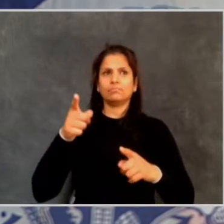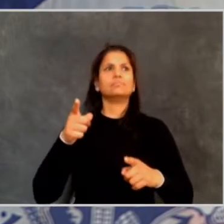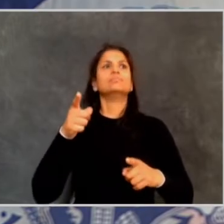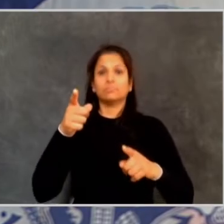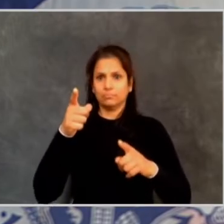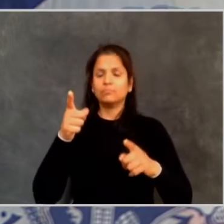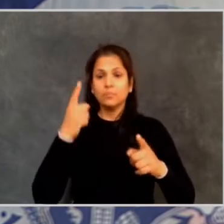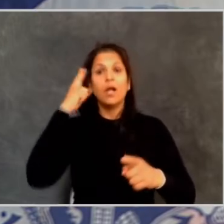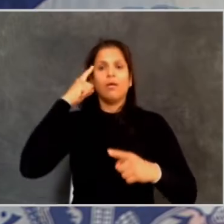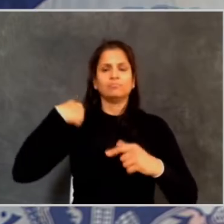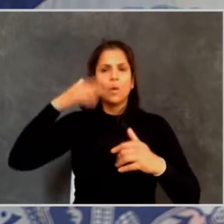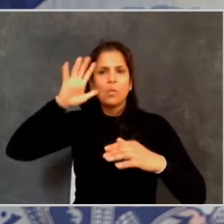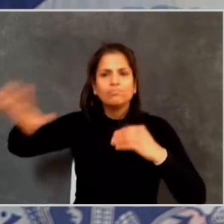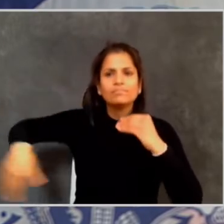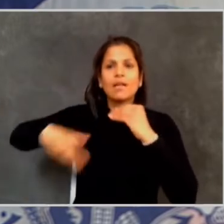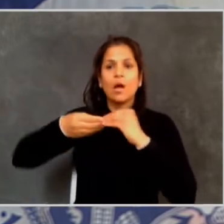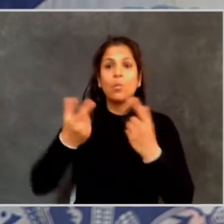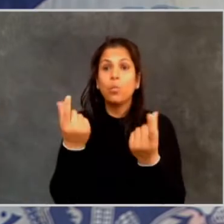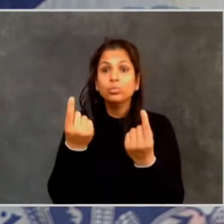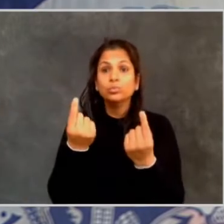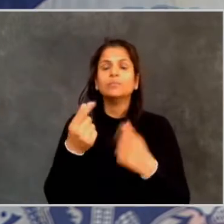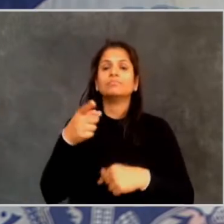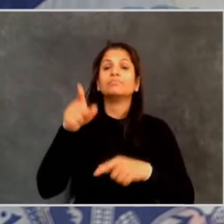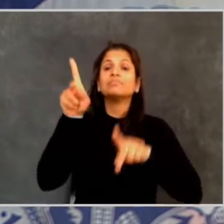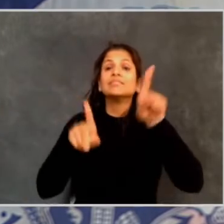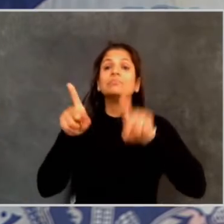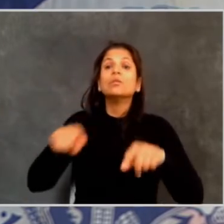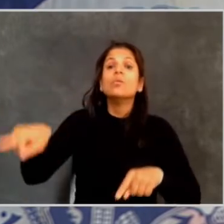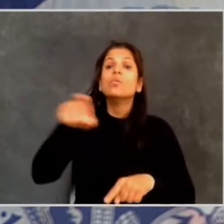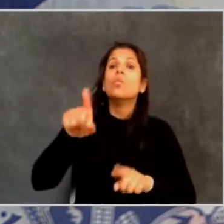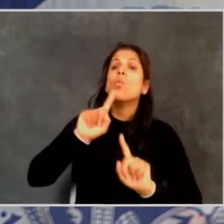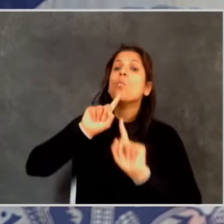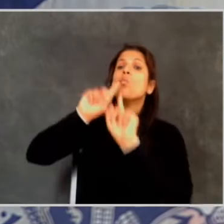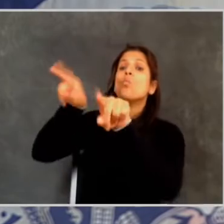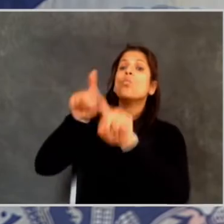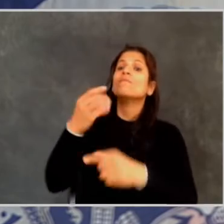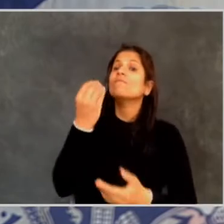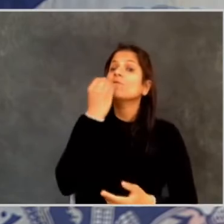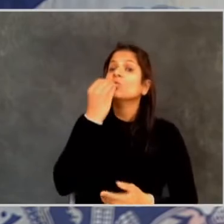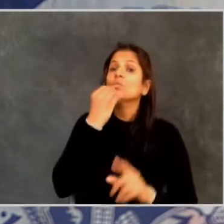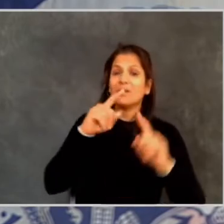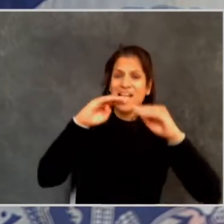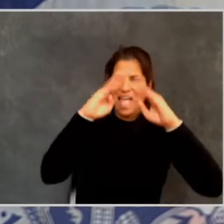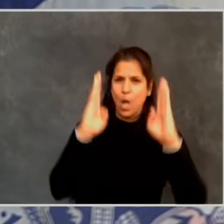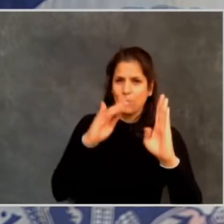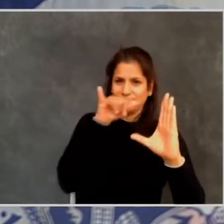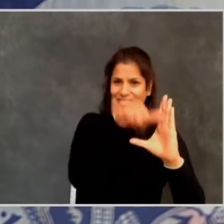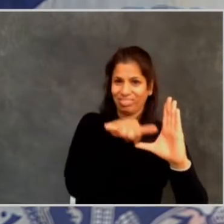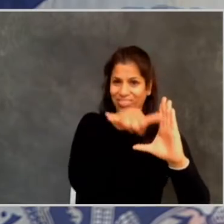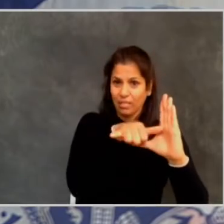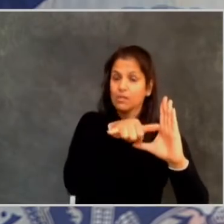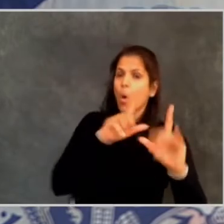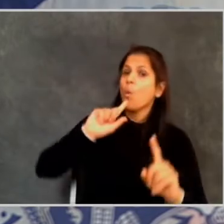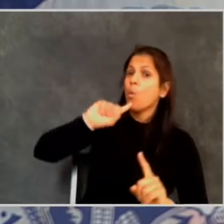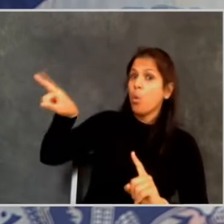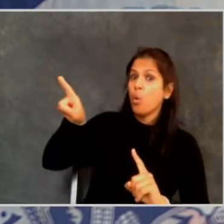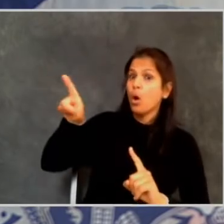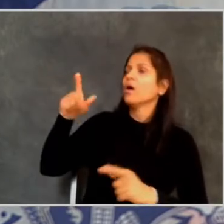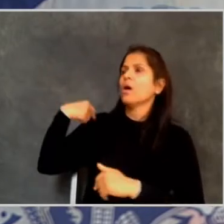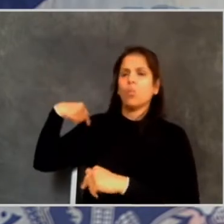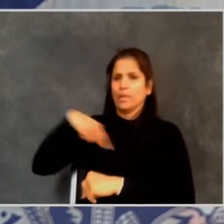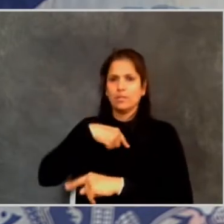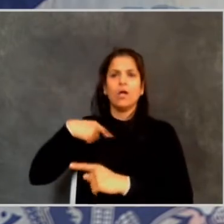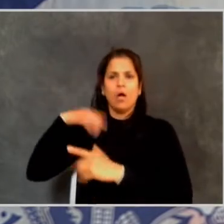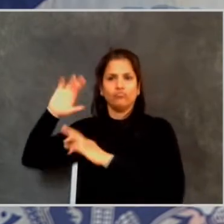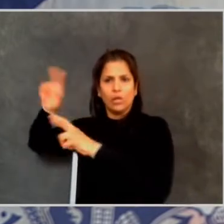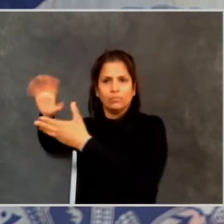can call 311 and sign up for that, who is one of the folks who is vulnerable. They can